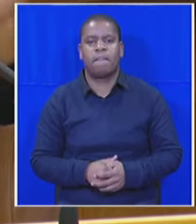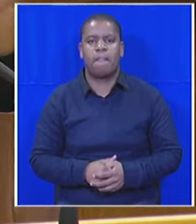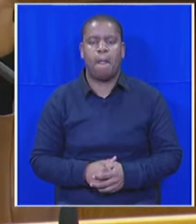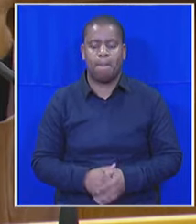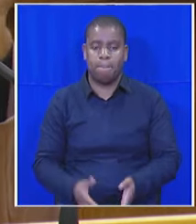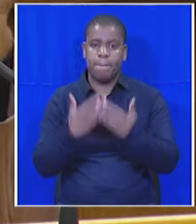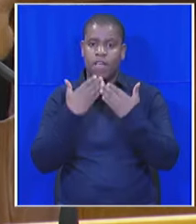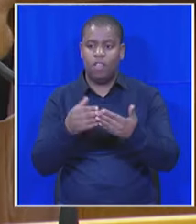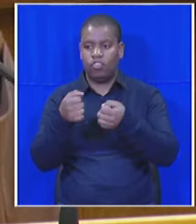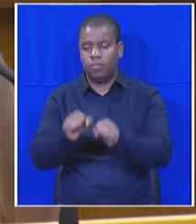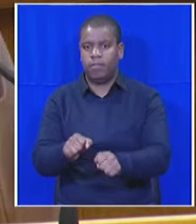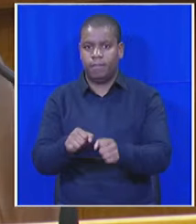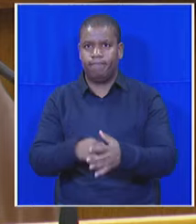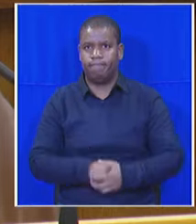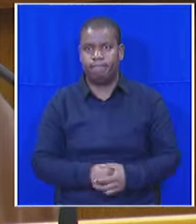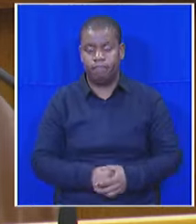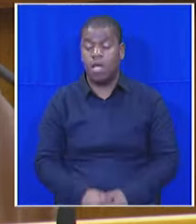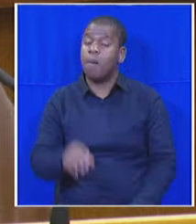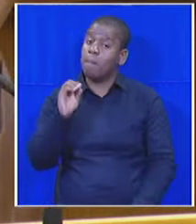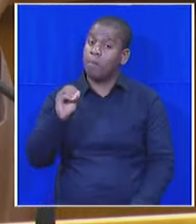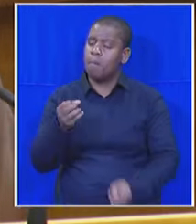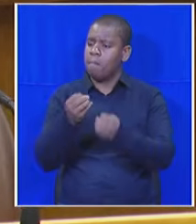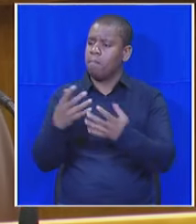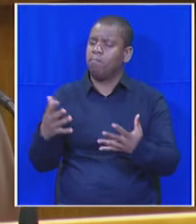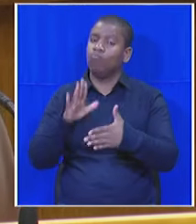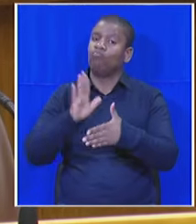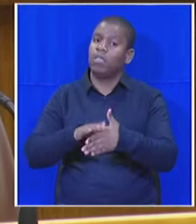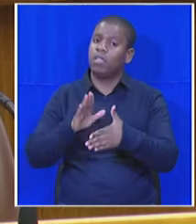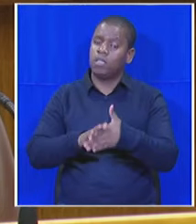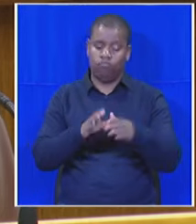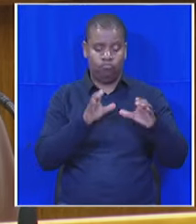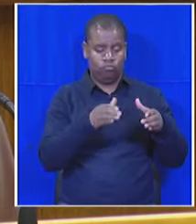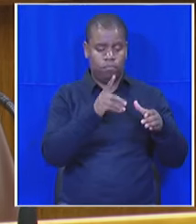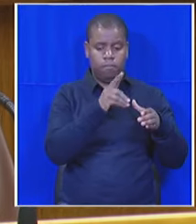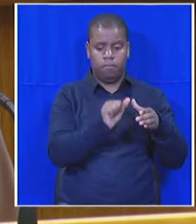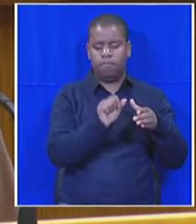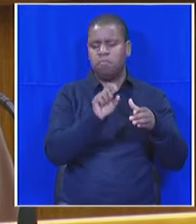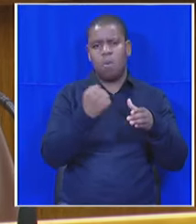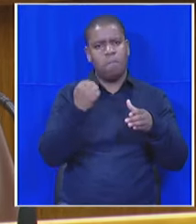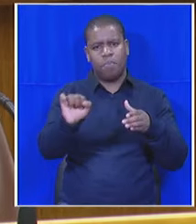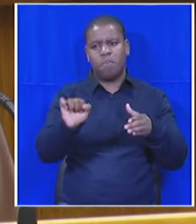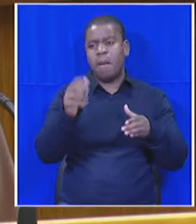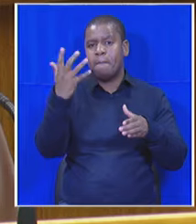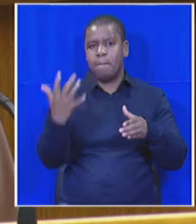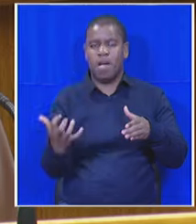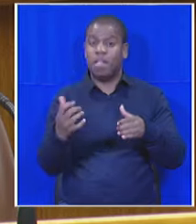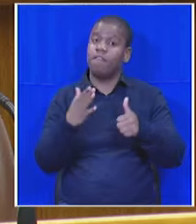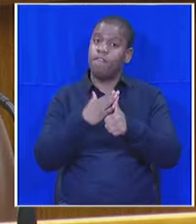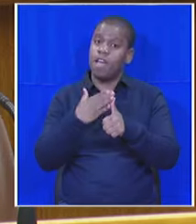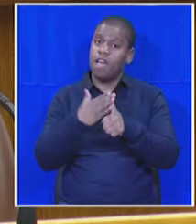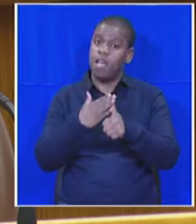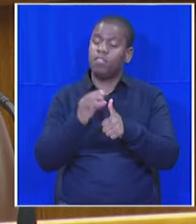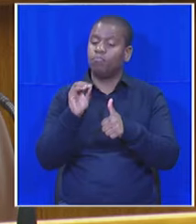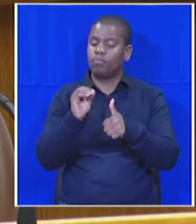Thank you, Chair. There are a number of reasons for the DA not supporting this budget. First is the